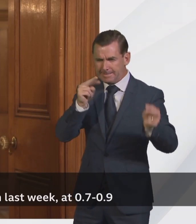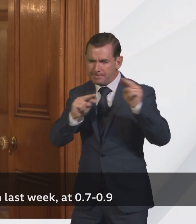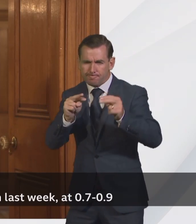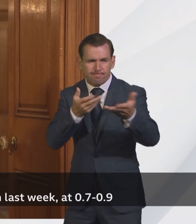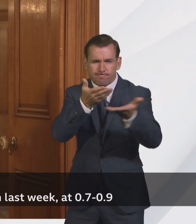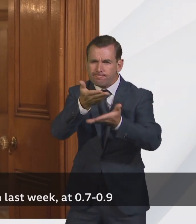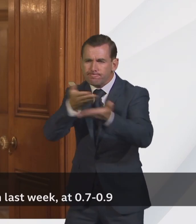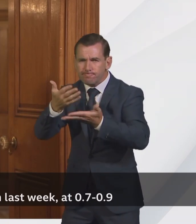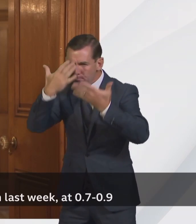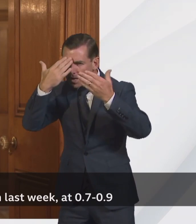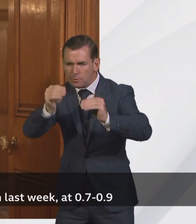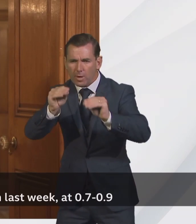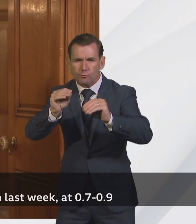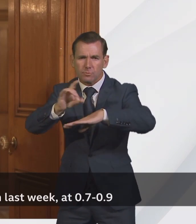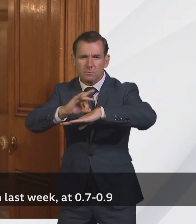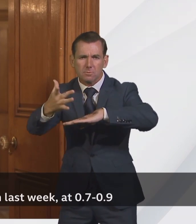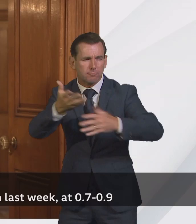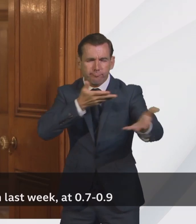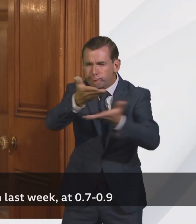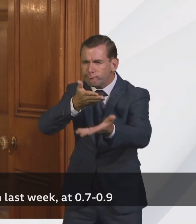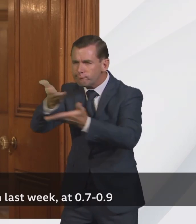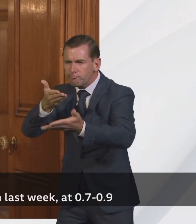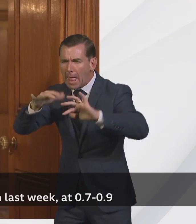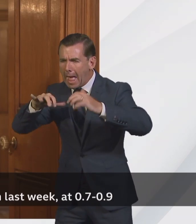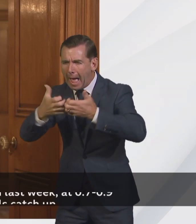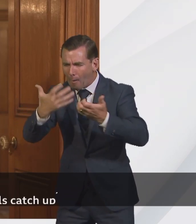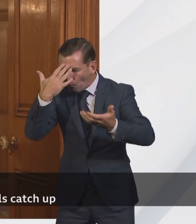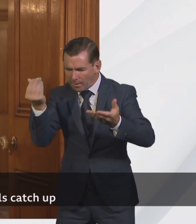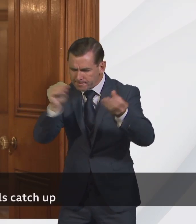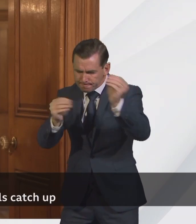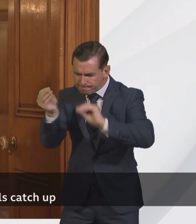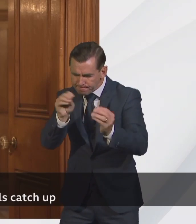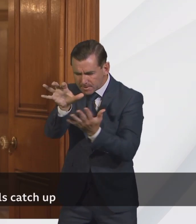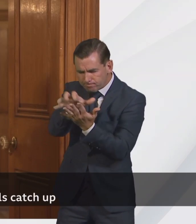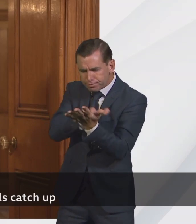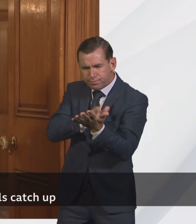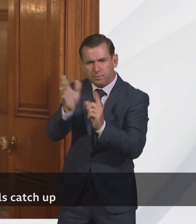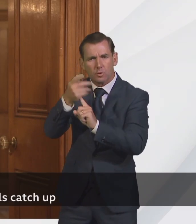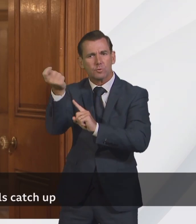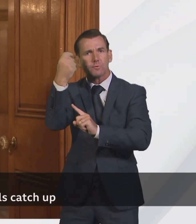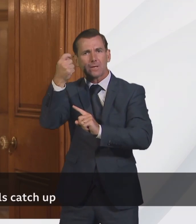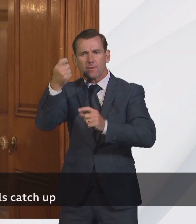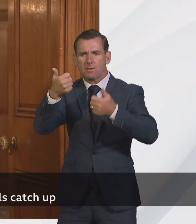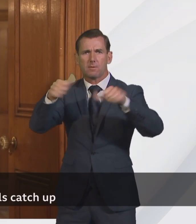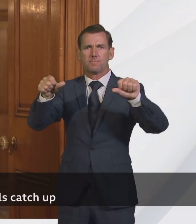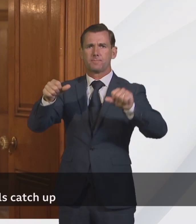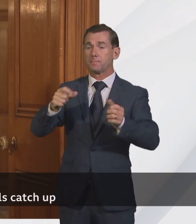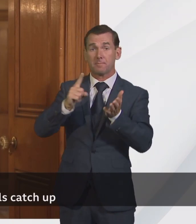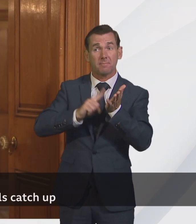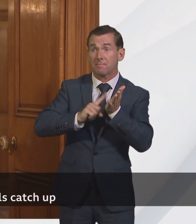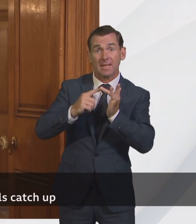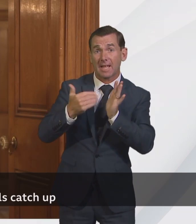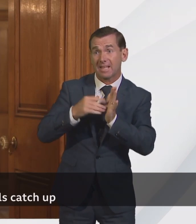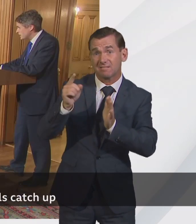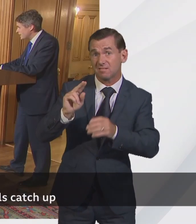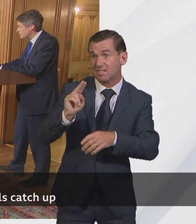sector, to consult with the sector of how we make sure this works in the most successful way possible. Liz, would you like